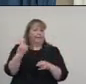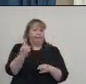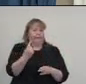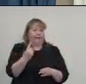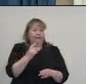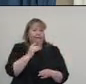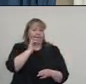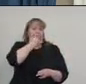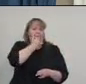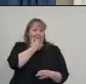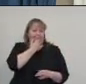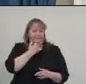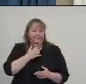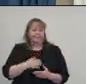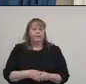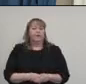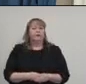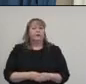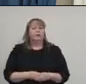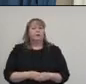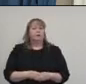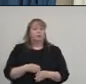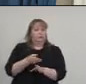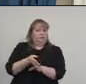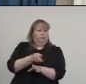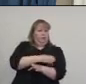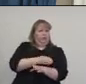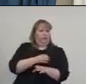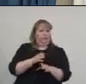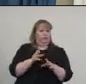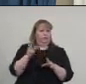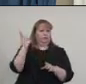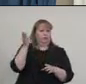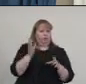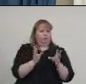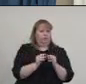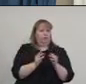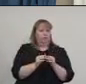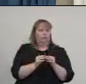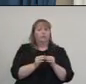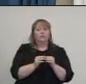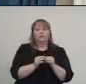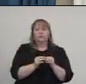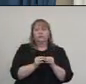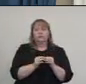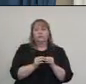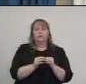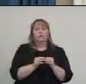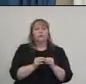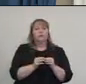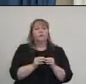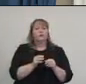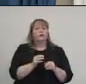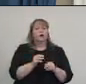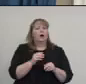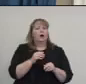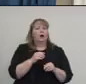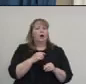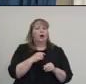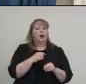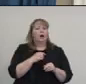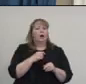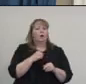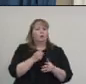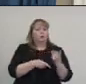it. In a previous press conference, I implied, or at least left the impression to some folks, that I